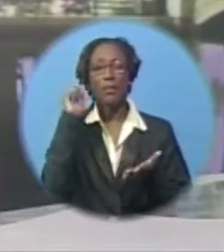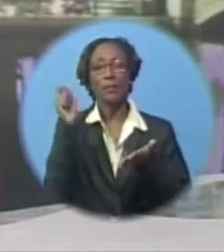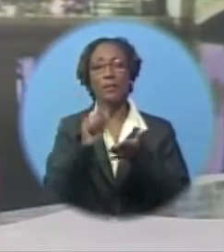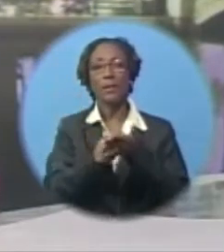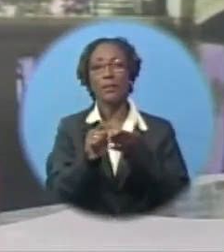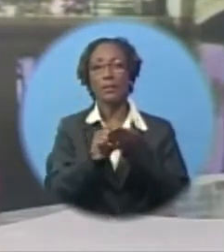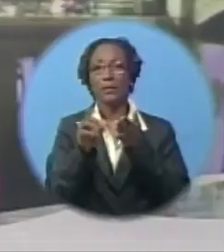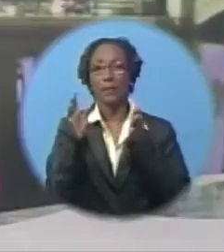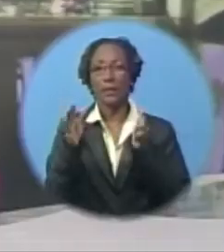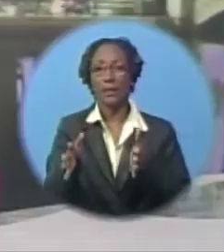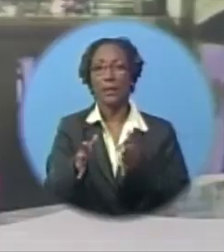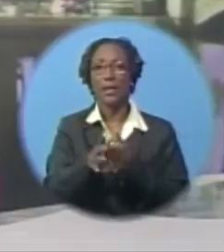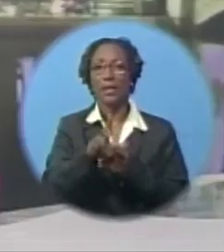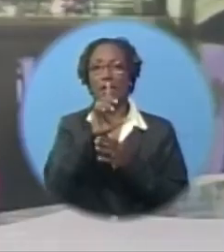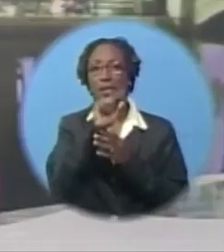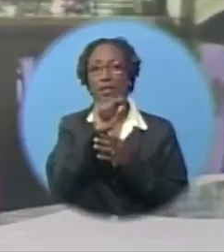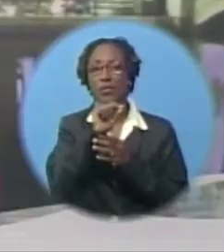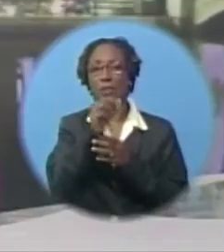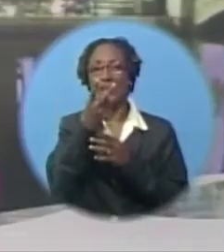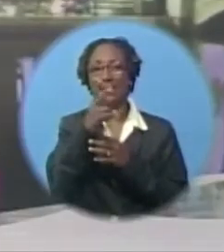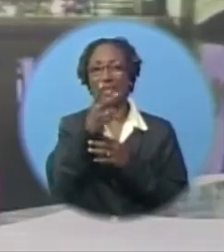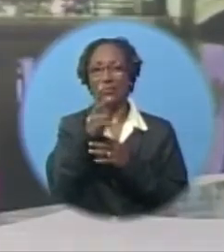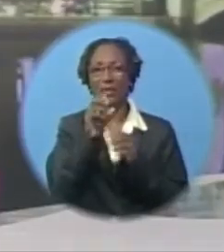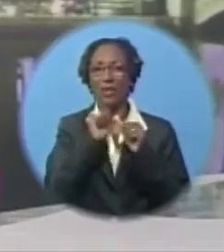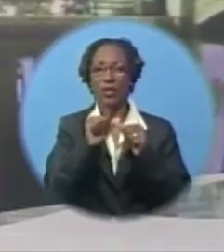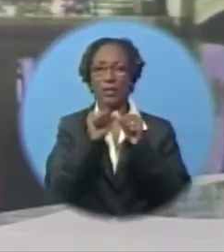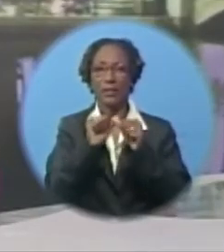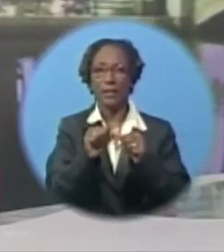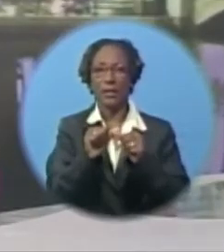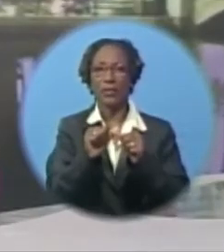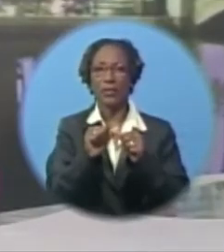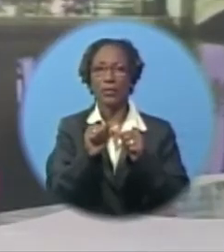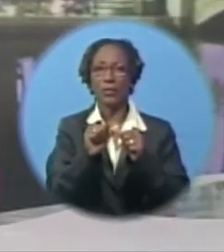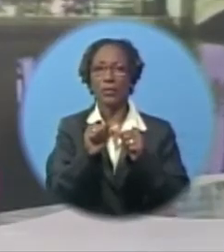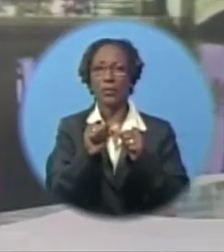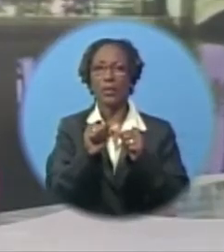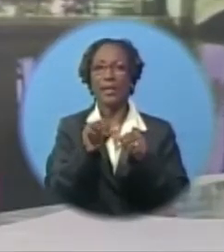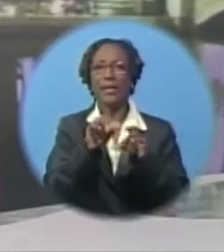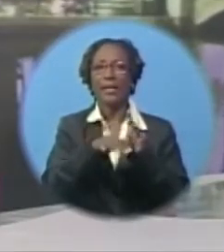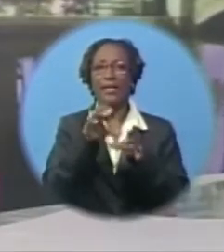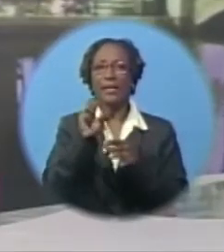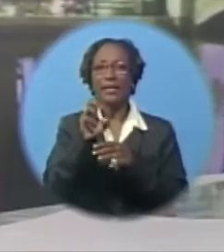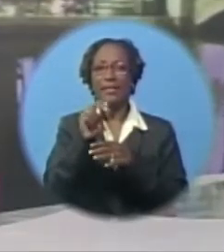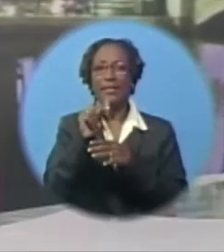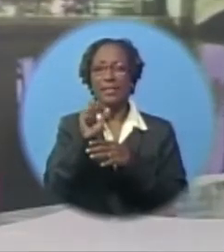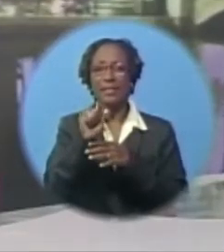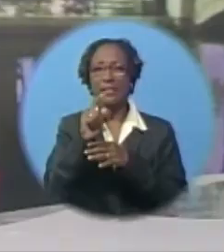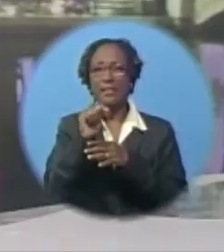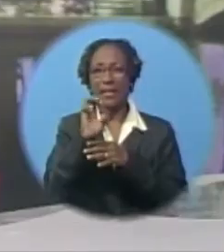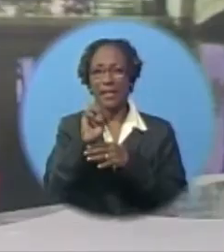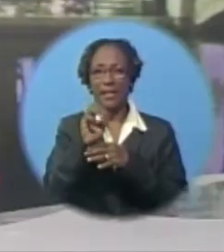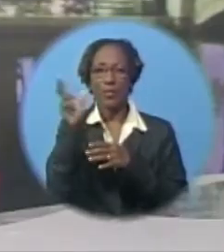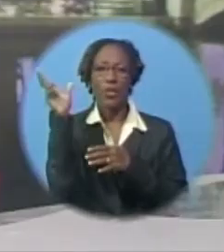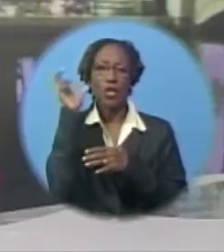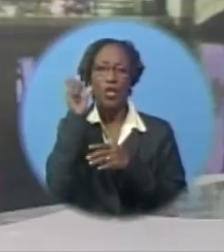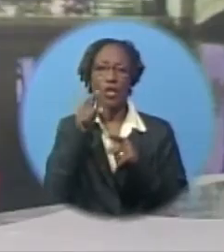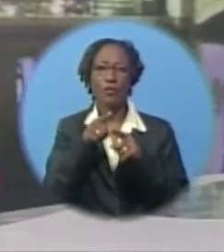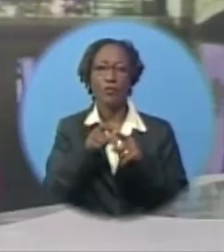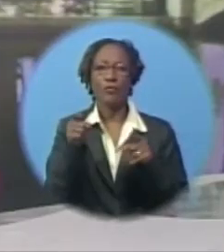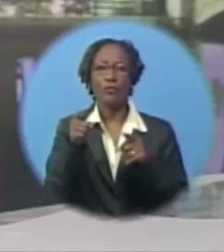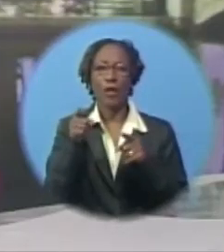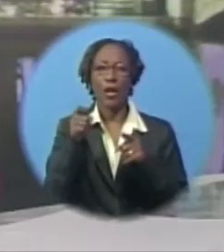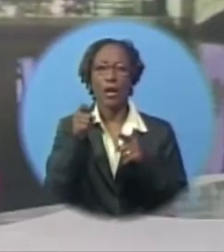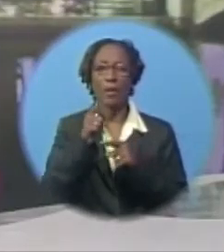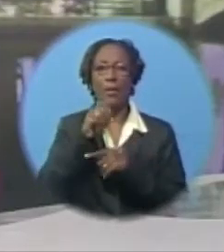debate on the 2017 estimates continued in the Senate today. And we heard from Parliamentary Secretary in